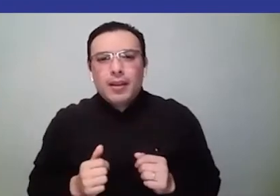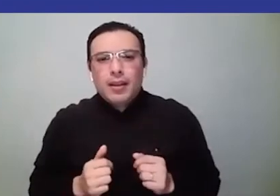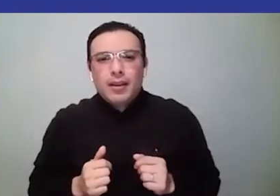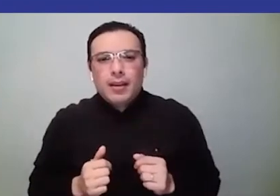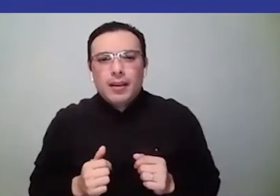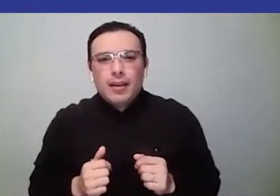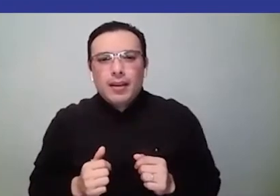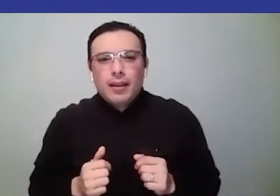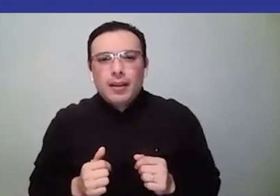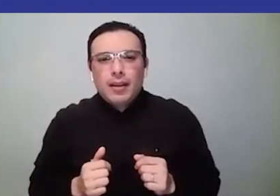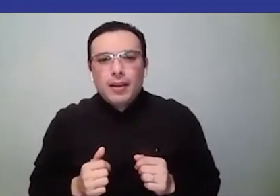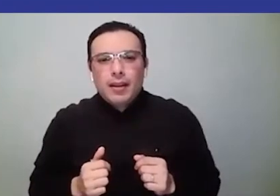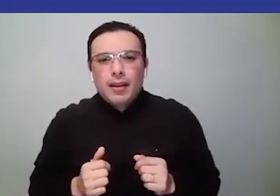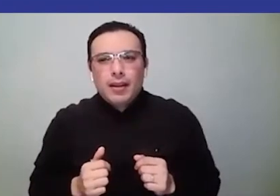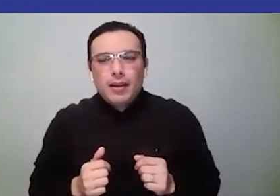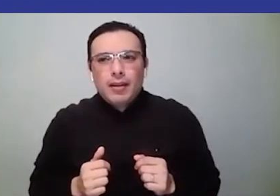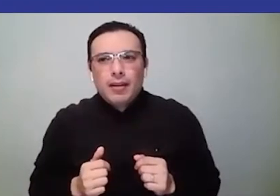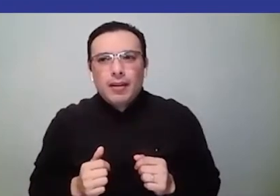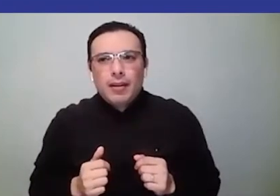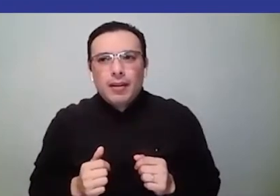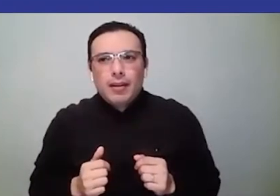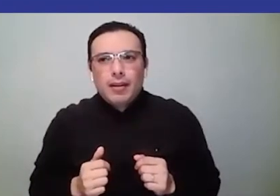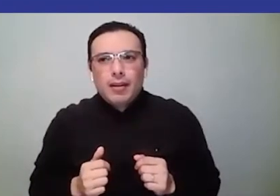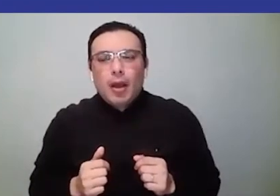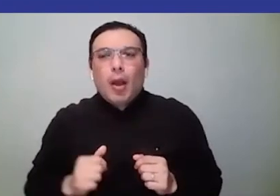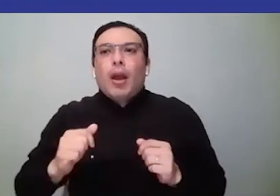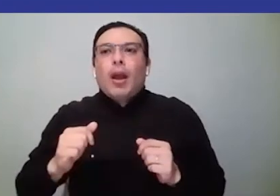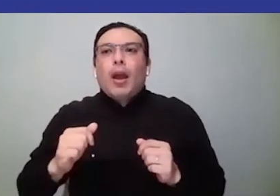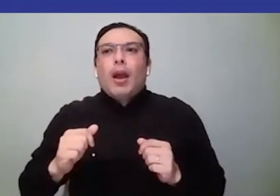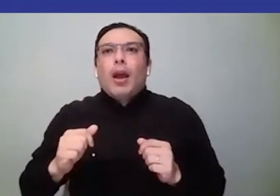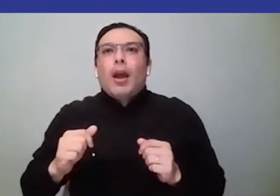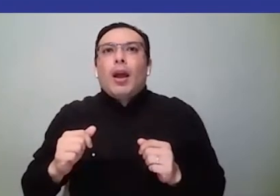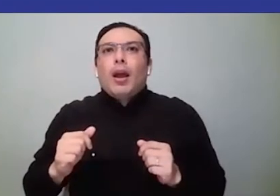what is shared amongst us that is home?